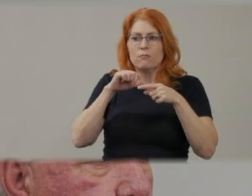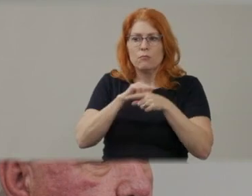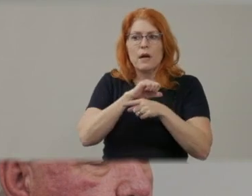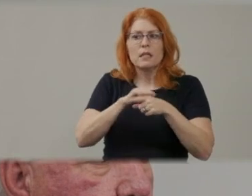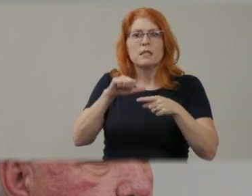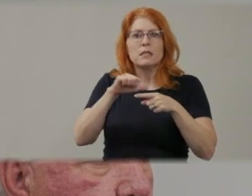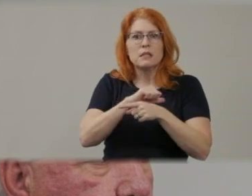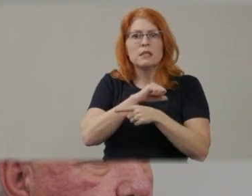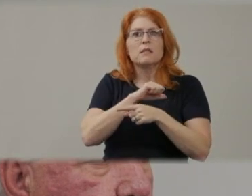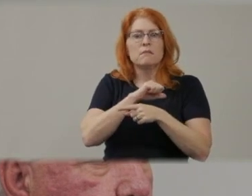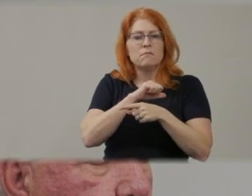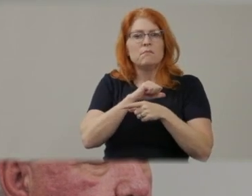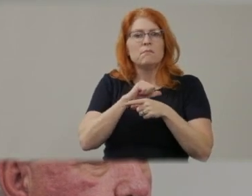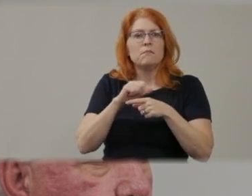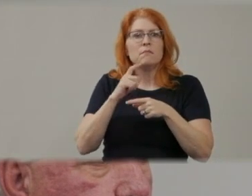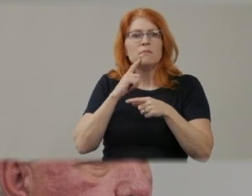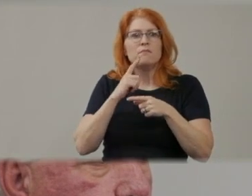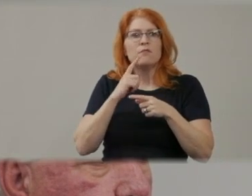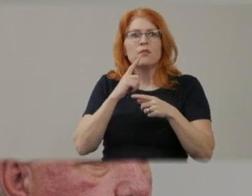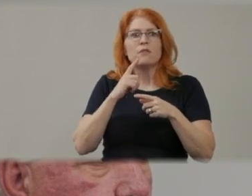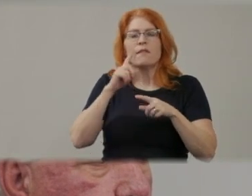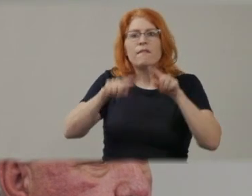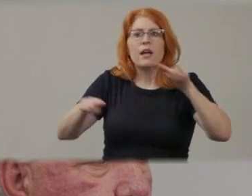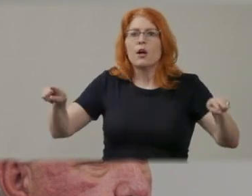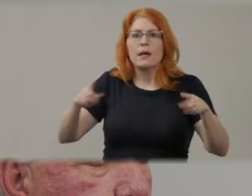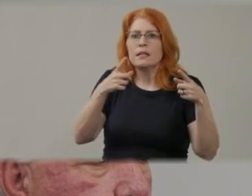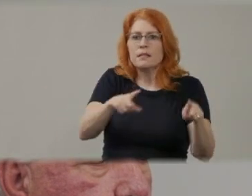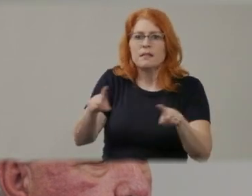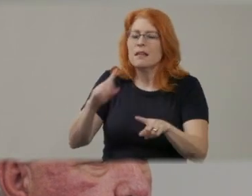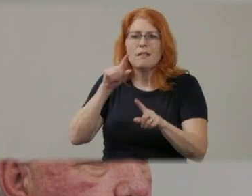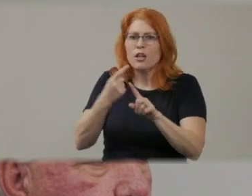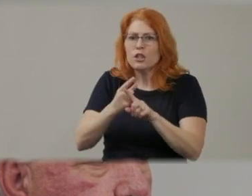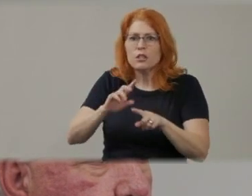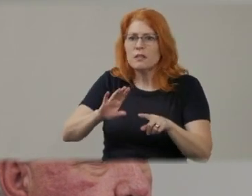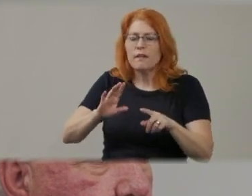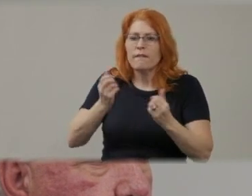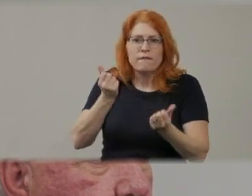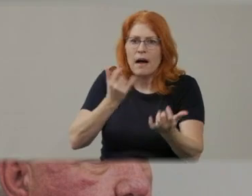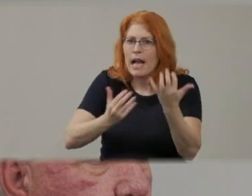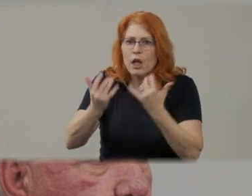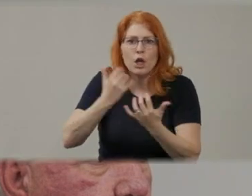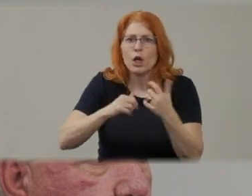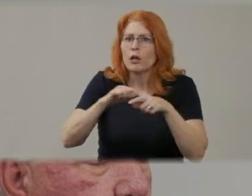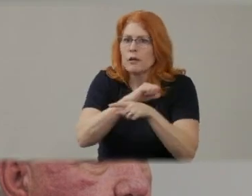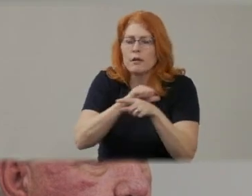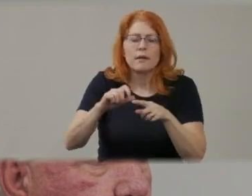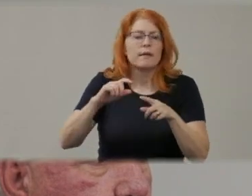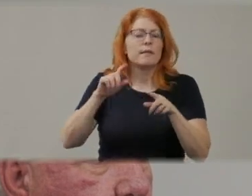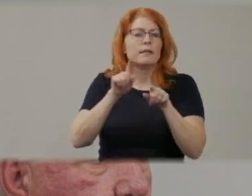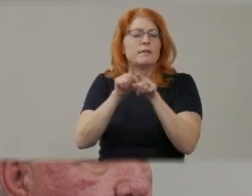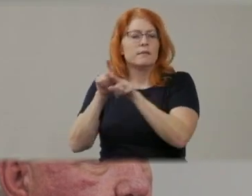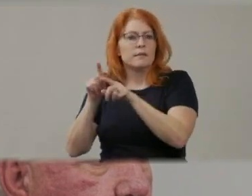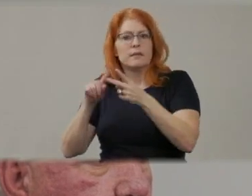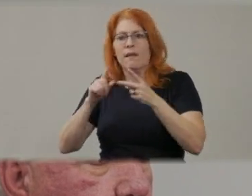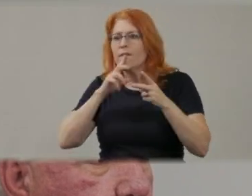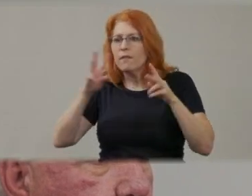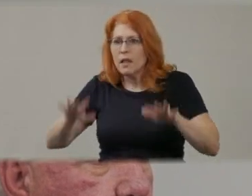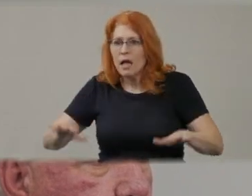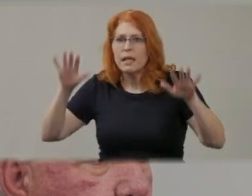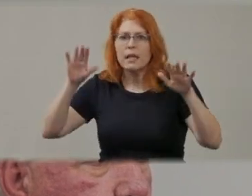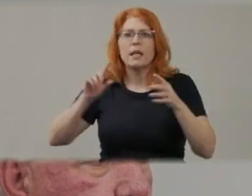practice for various incidents. It's not just your fire drills you have to worry about. It's the fire, it's the